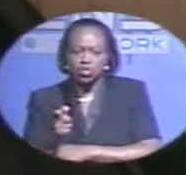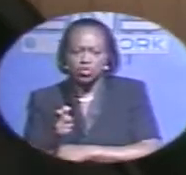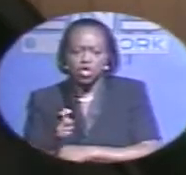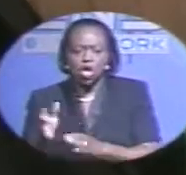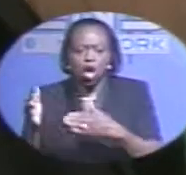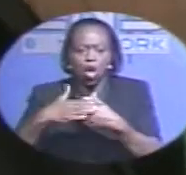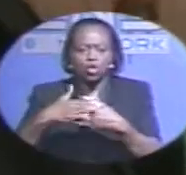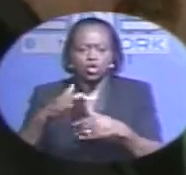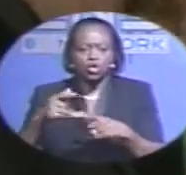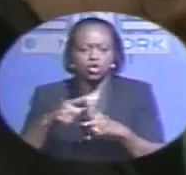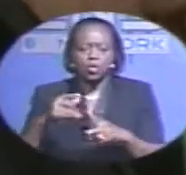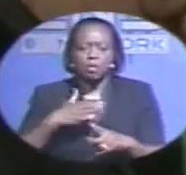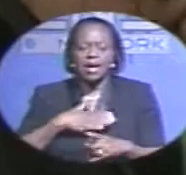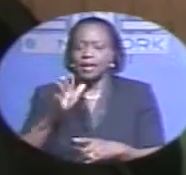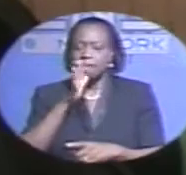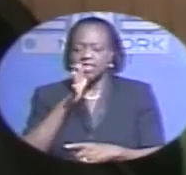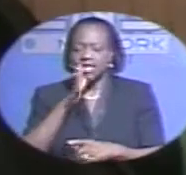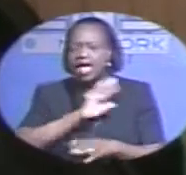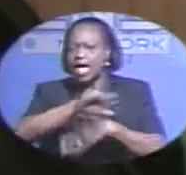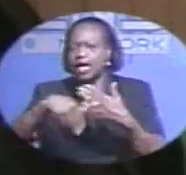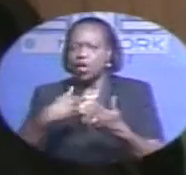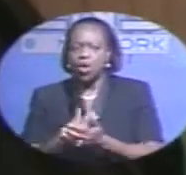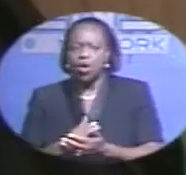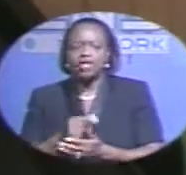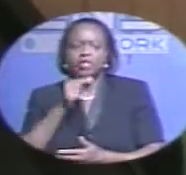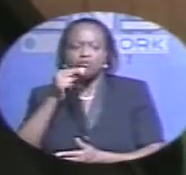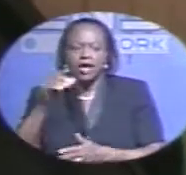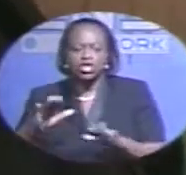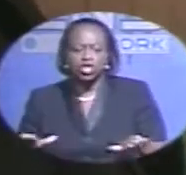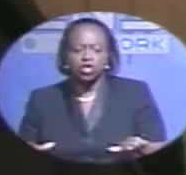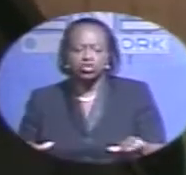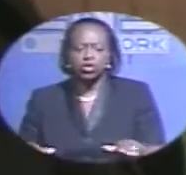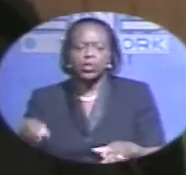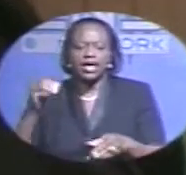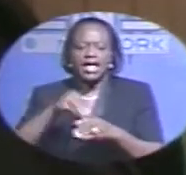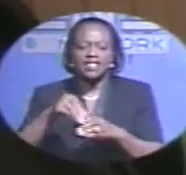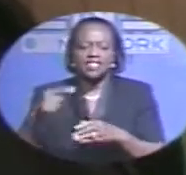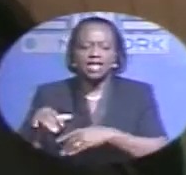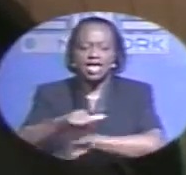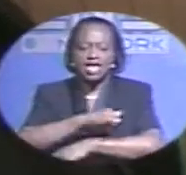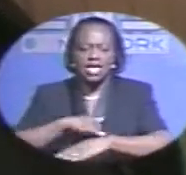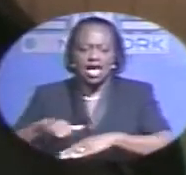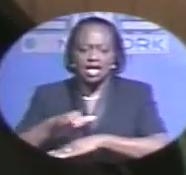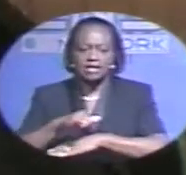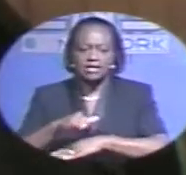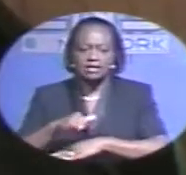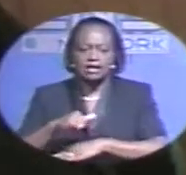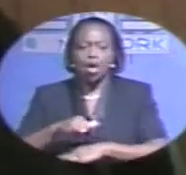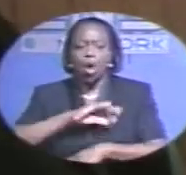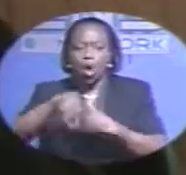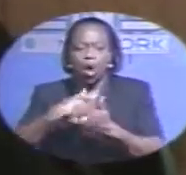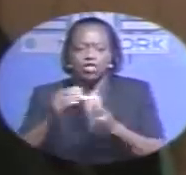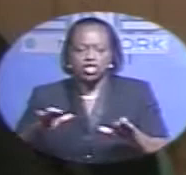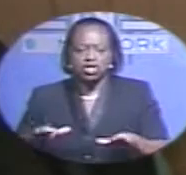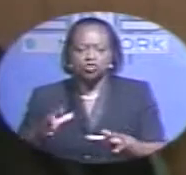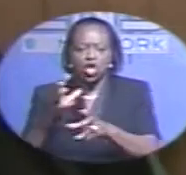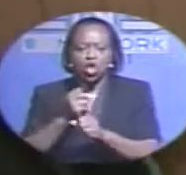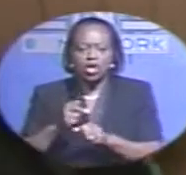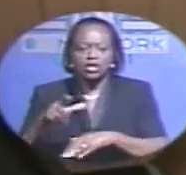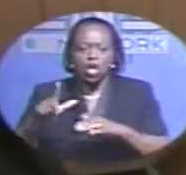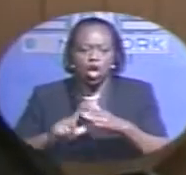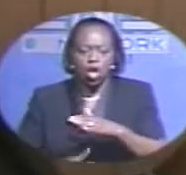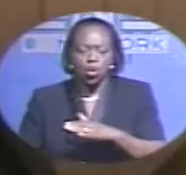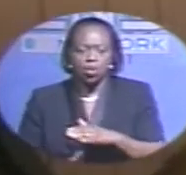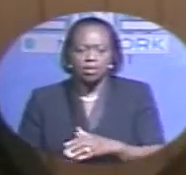to my mother, and all of the grandchildren were in the yard, and my daughter told them to everybody to get low. Plenty children and grandchildren's been